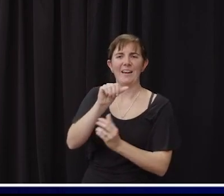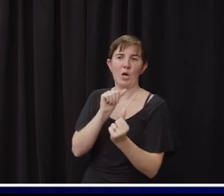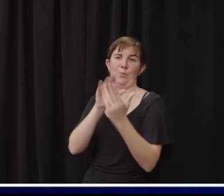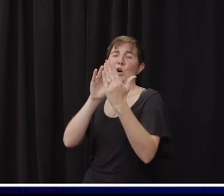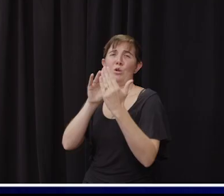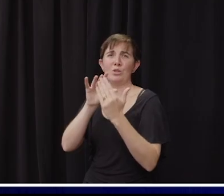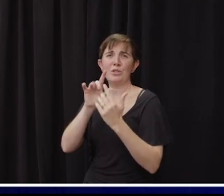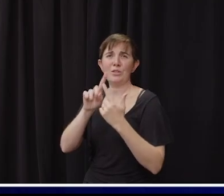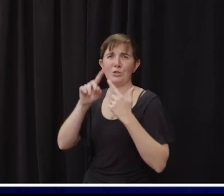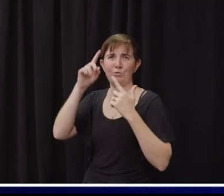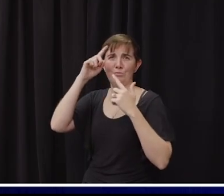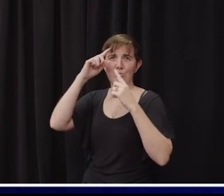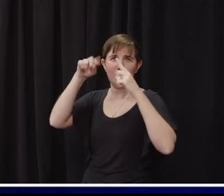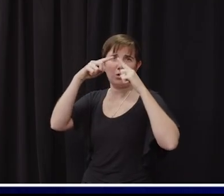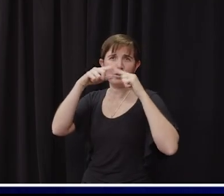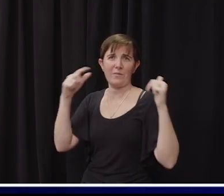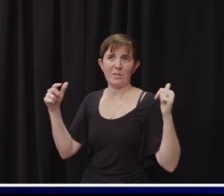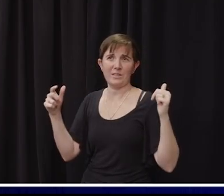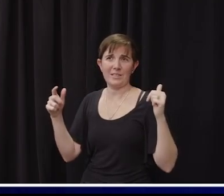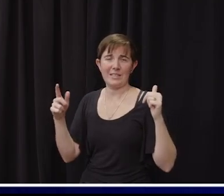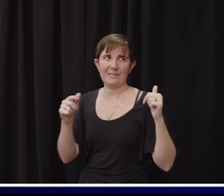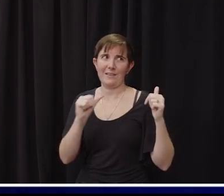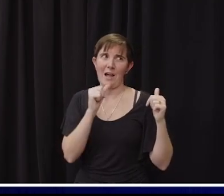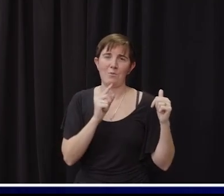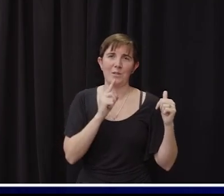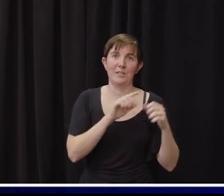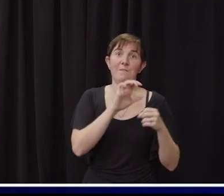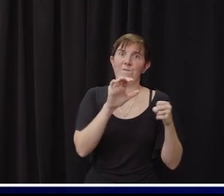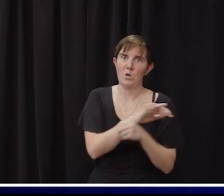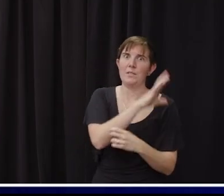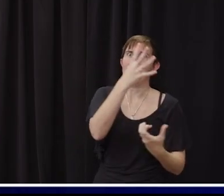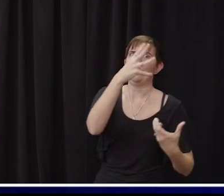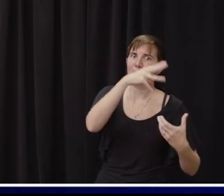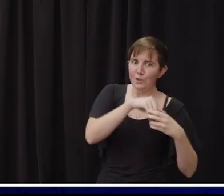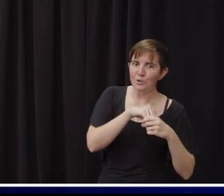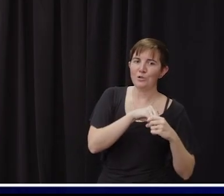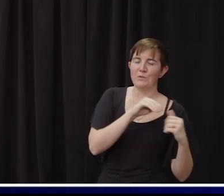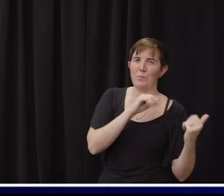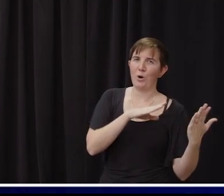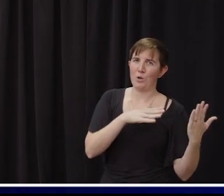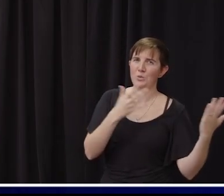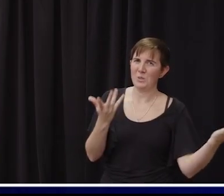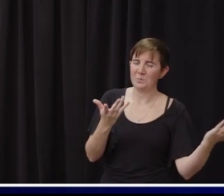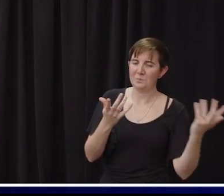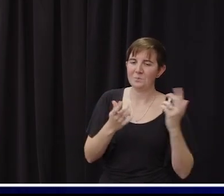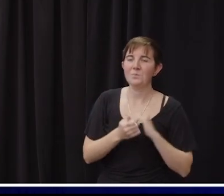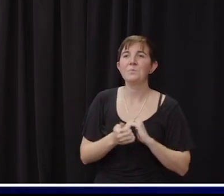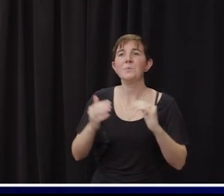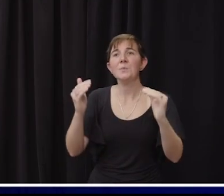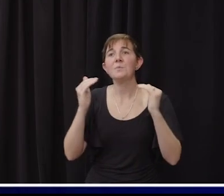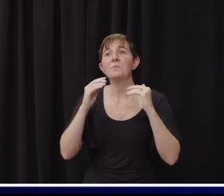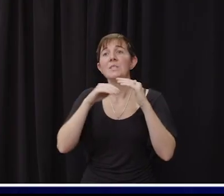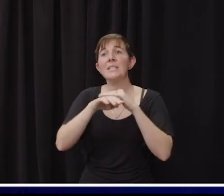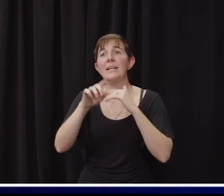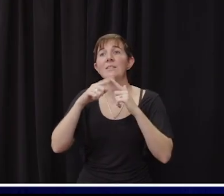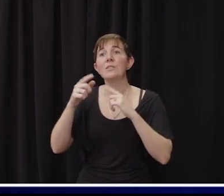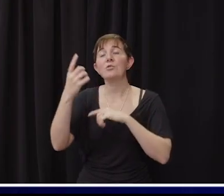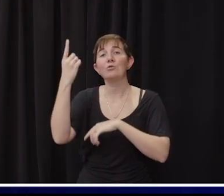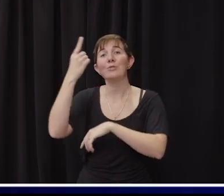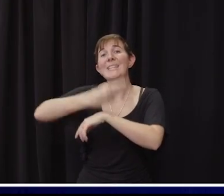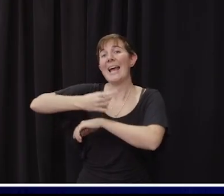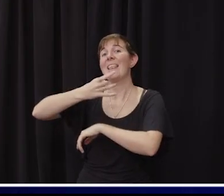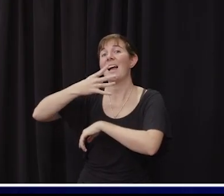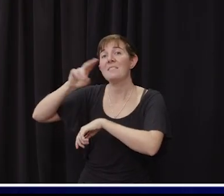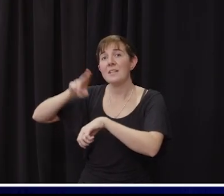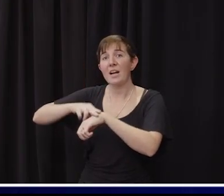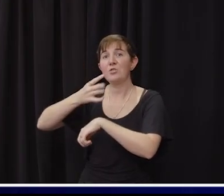to neurodiversity and not the inclusive design approach to neurodiversity. Access to daylight, you know,